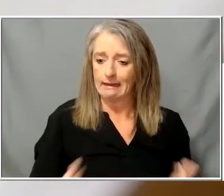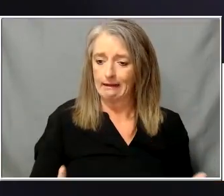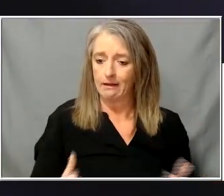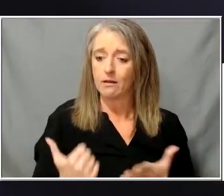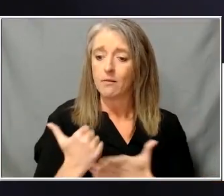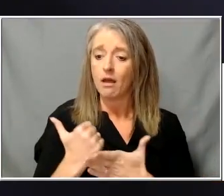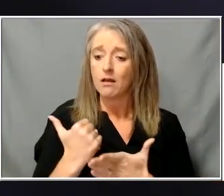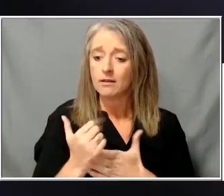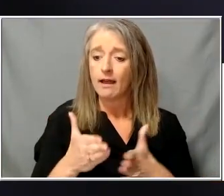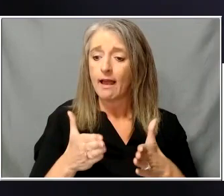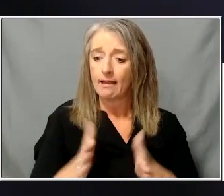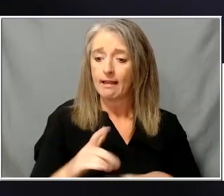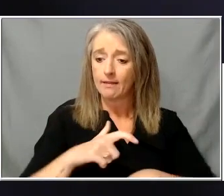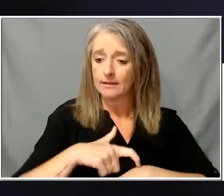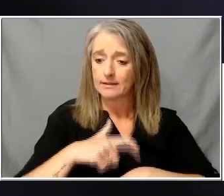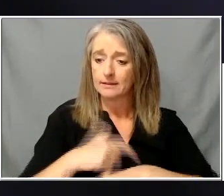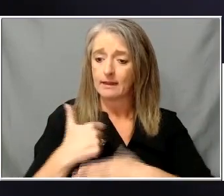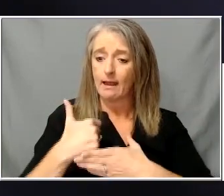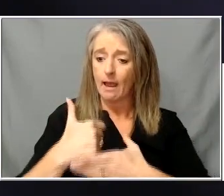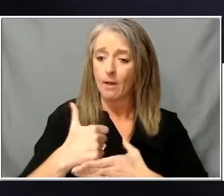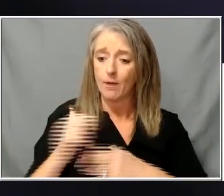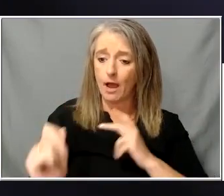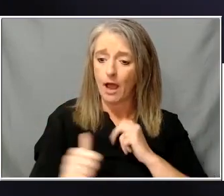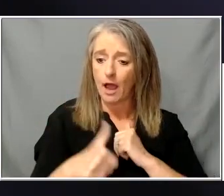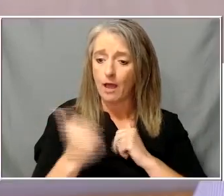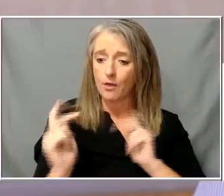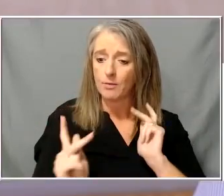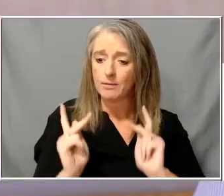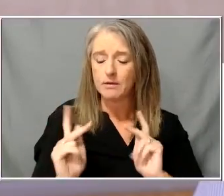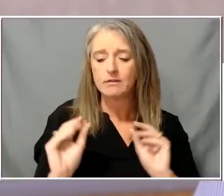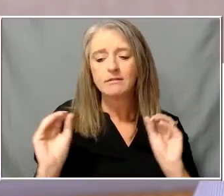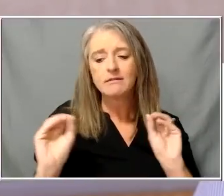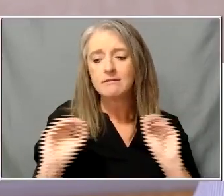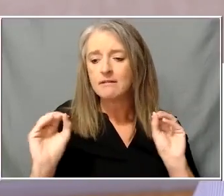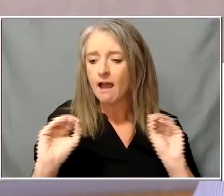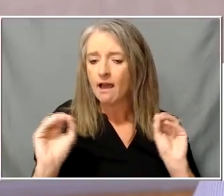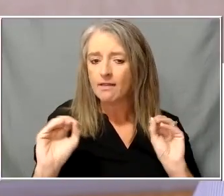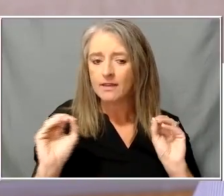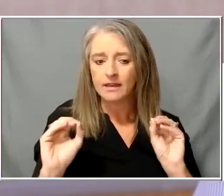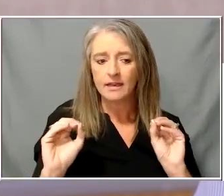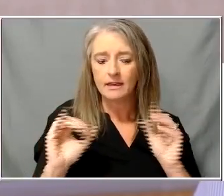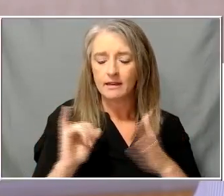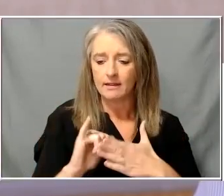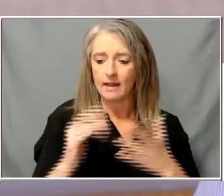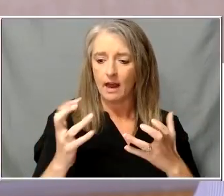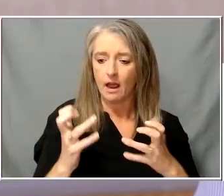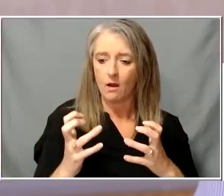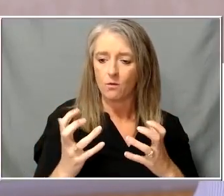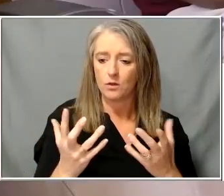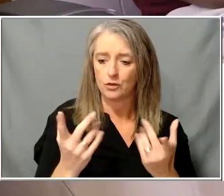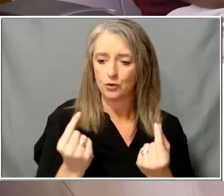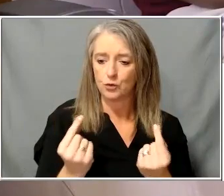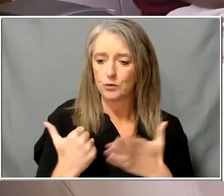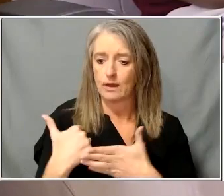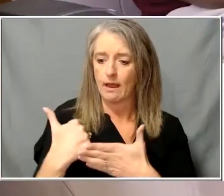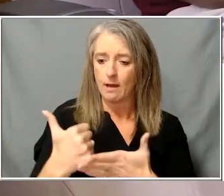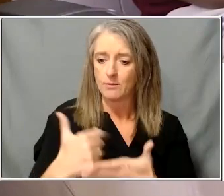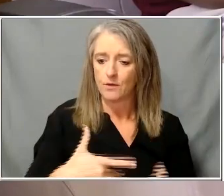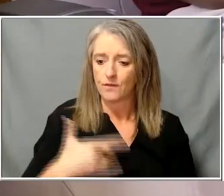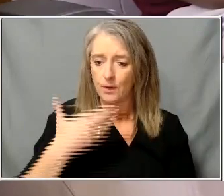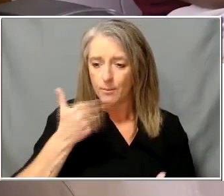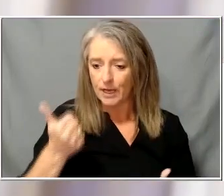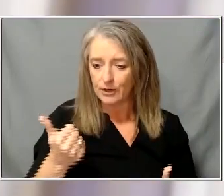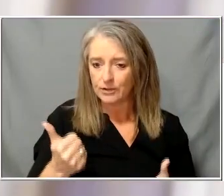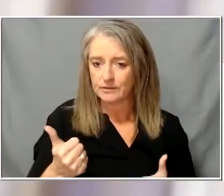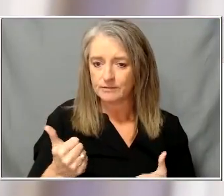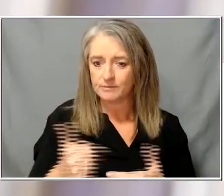this time to be of help to somebody else? There's nothing that I won't do to help her feel better. As for the